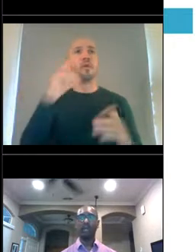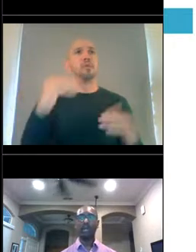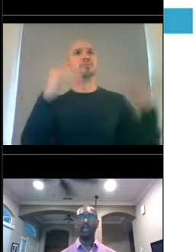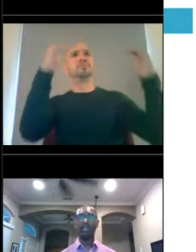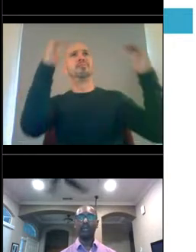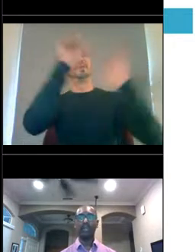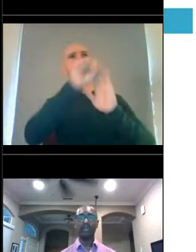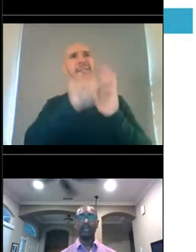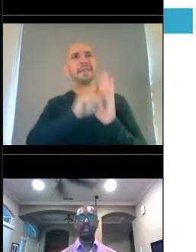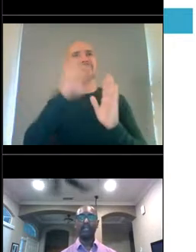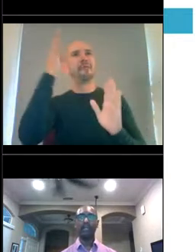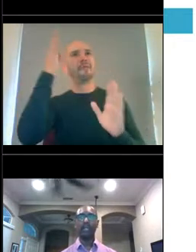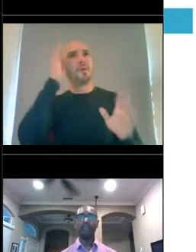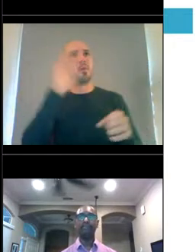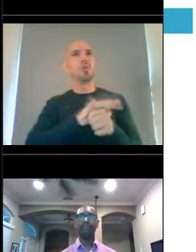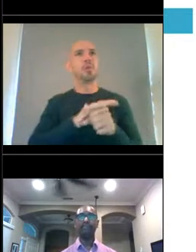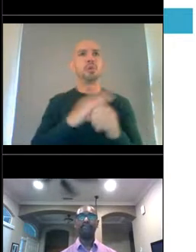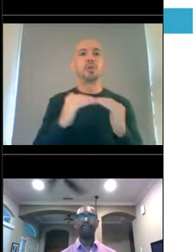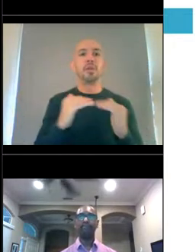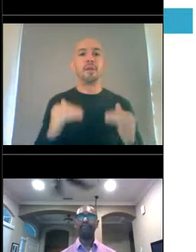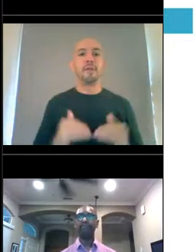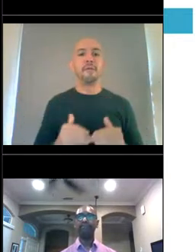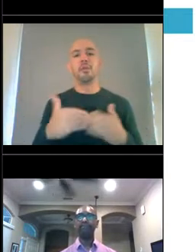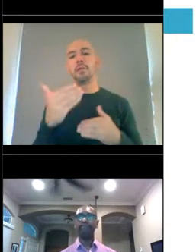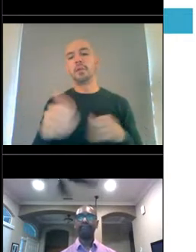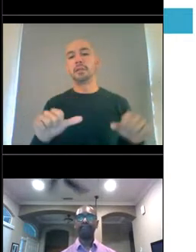as the tool for project development excellent